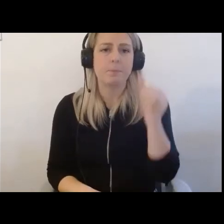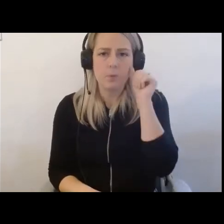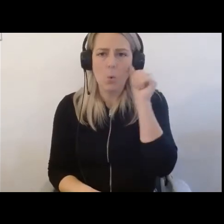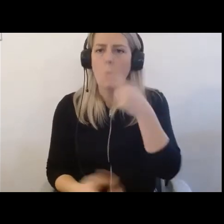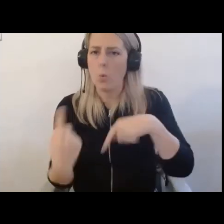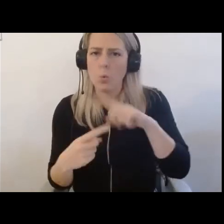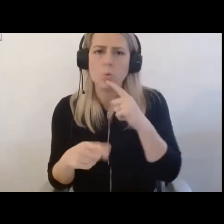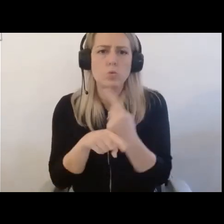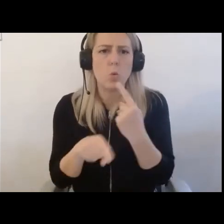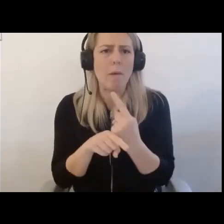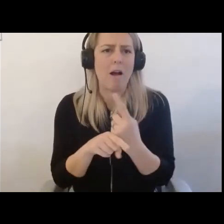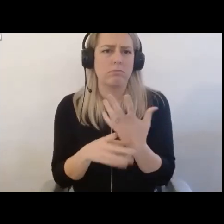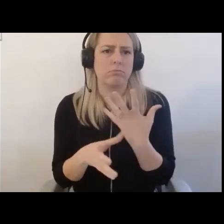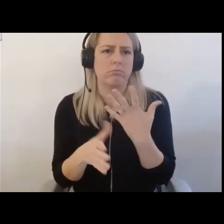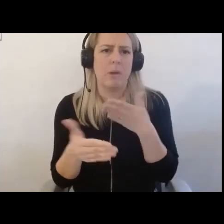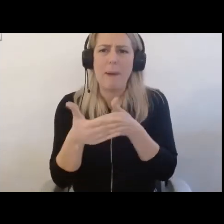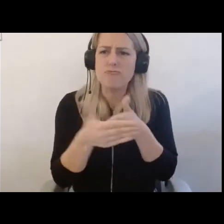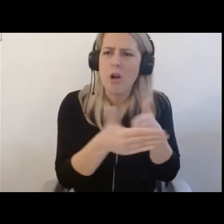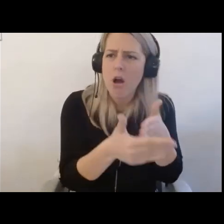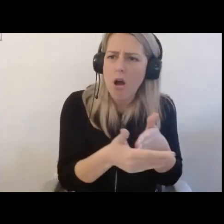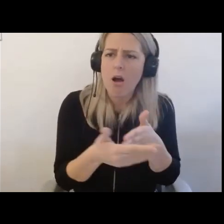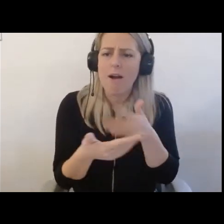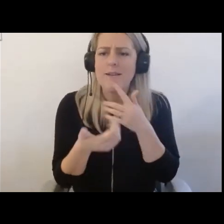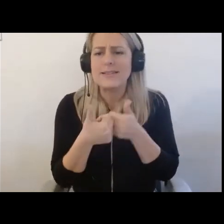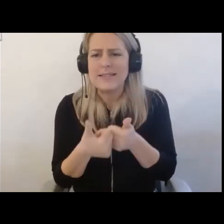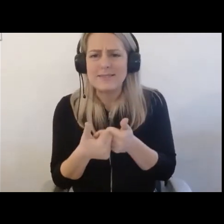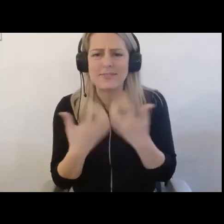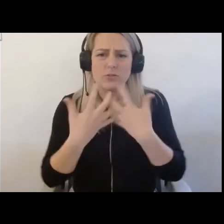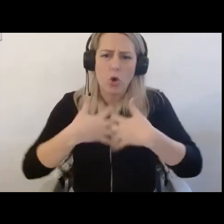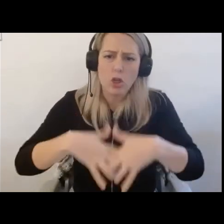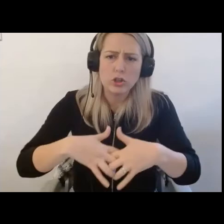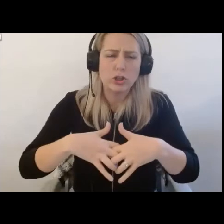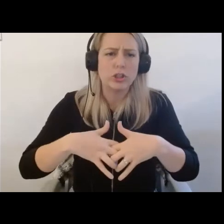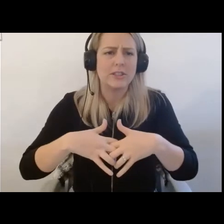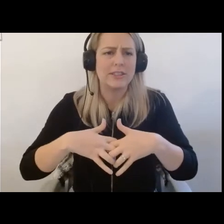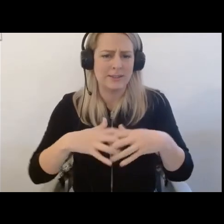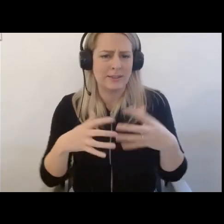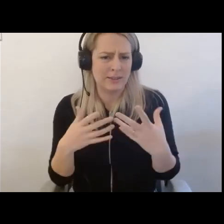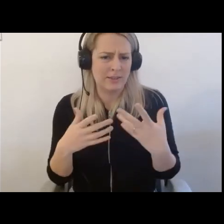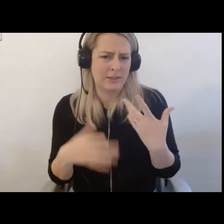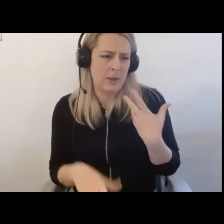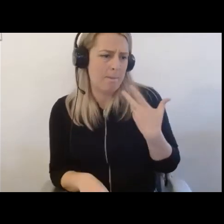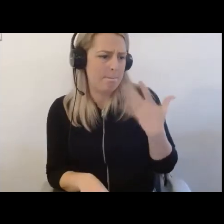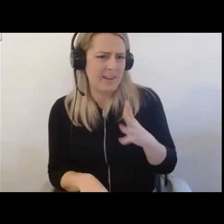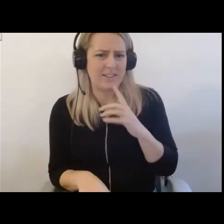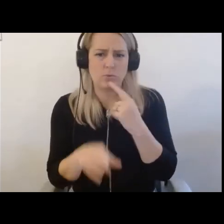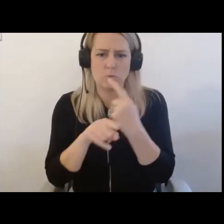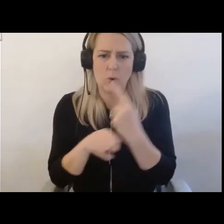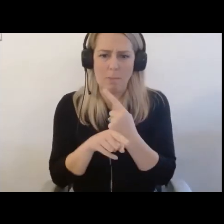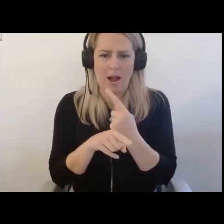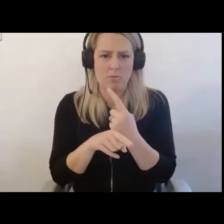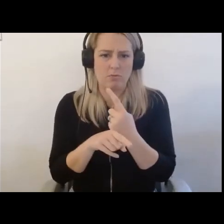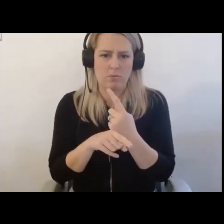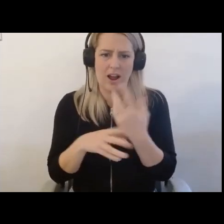assistive and accessible technology in education, and previous speakers have already talked in this way. That's where I want to pick up as